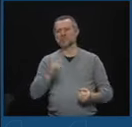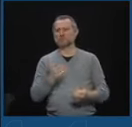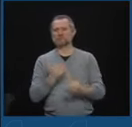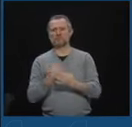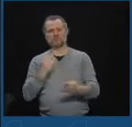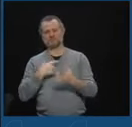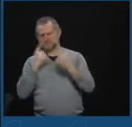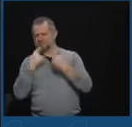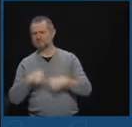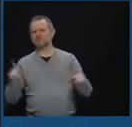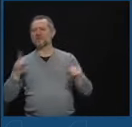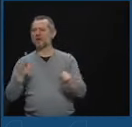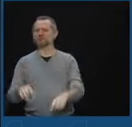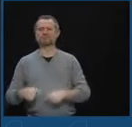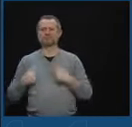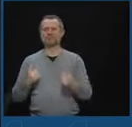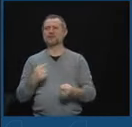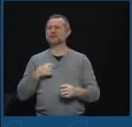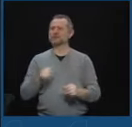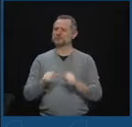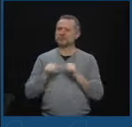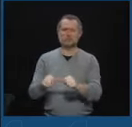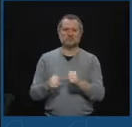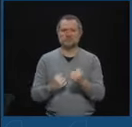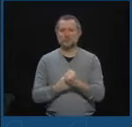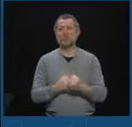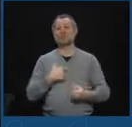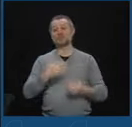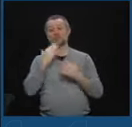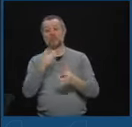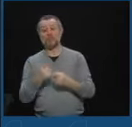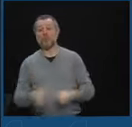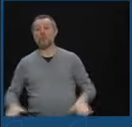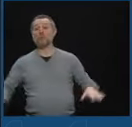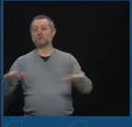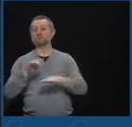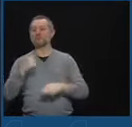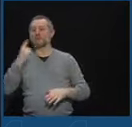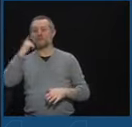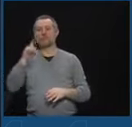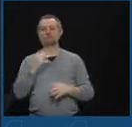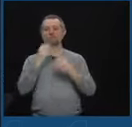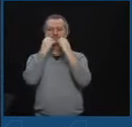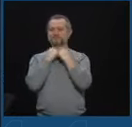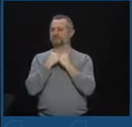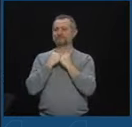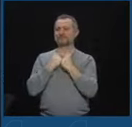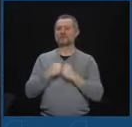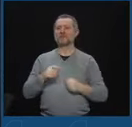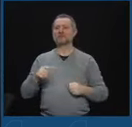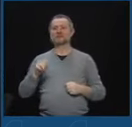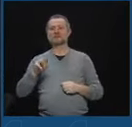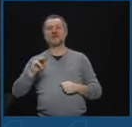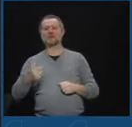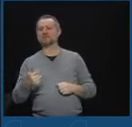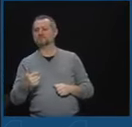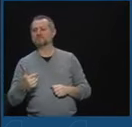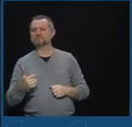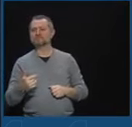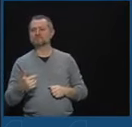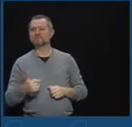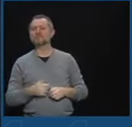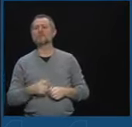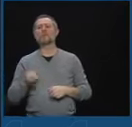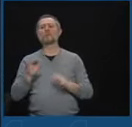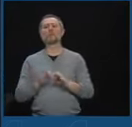of accomplishment. So I want to thank every one of you for believing in the cause of Snug and how significant this is,